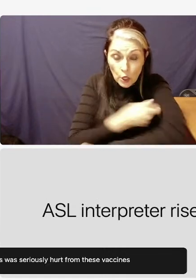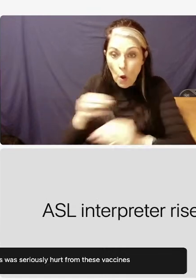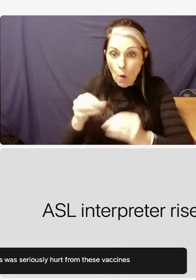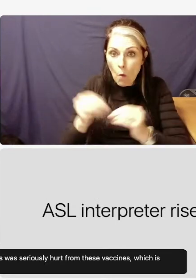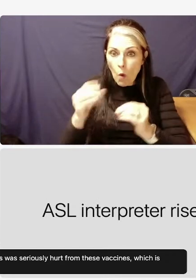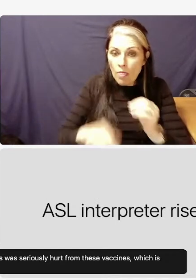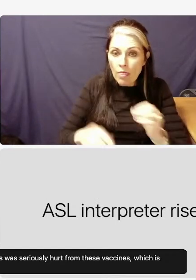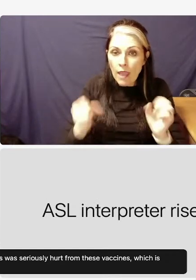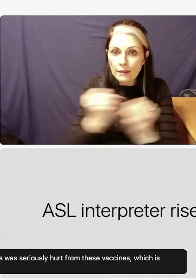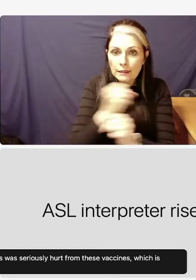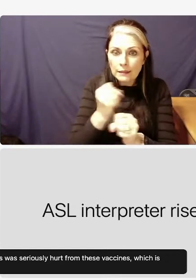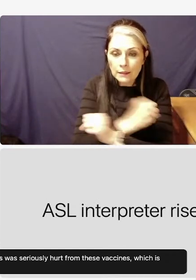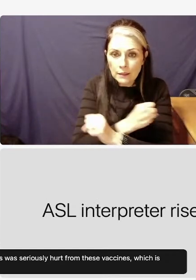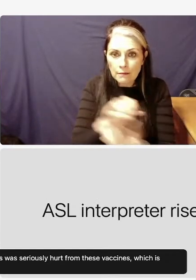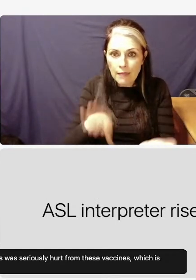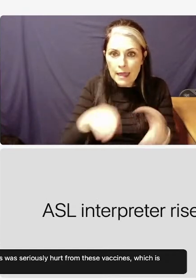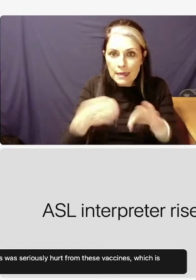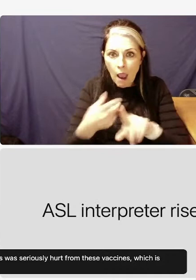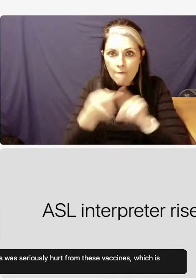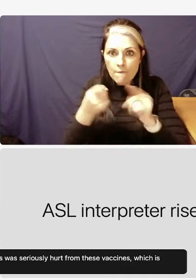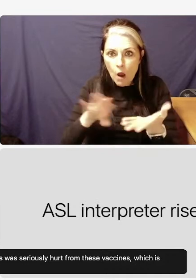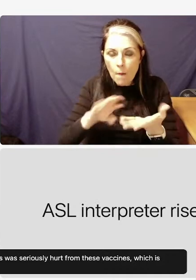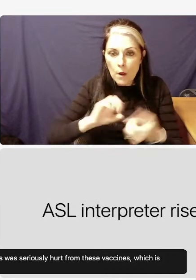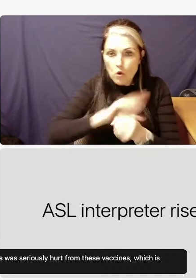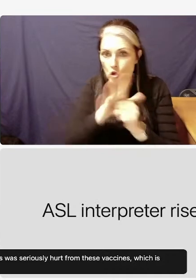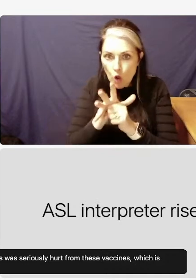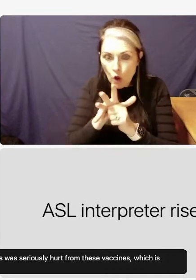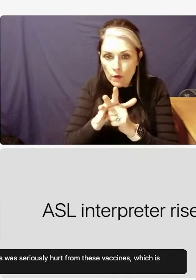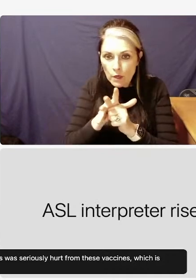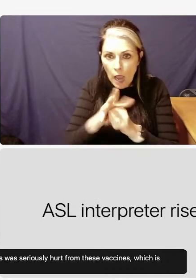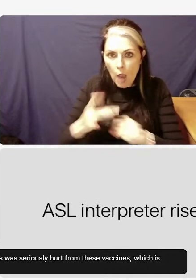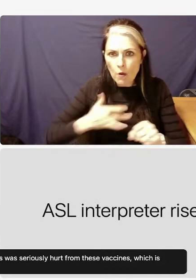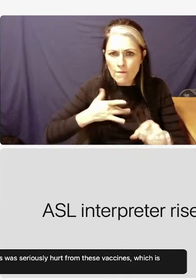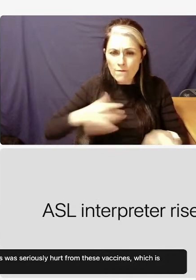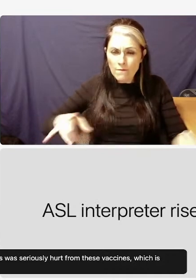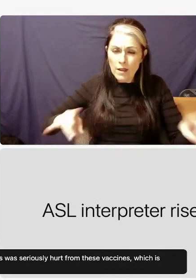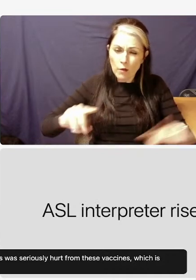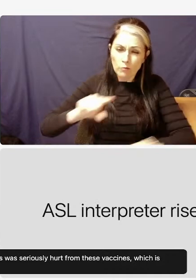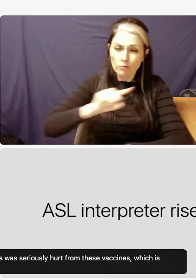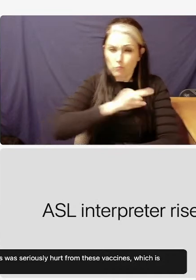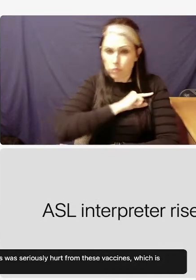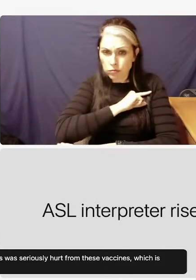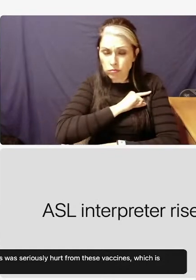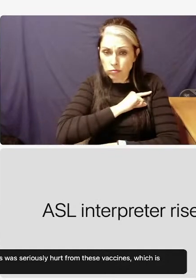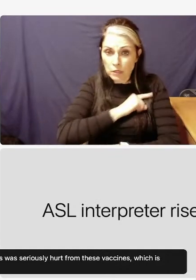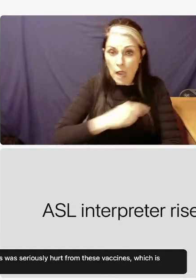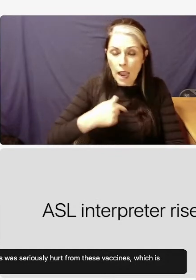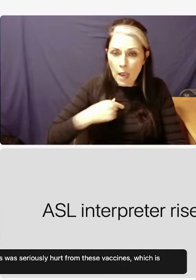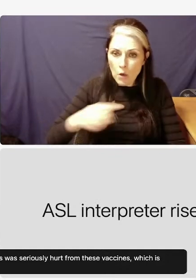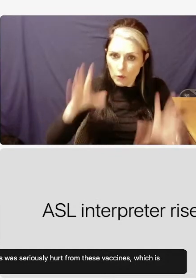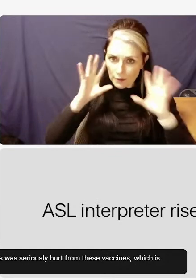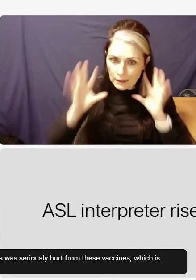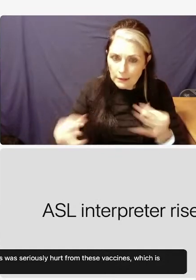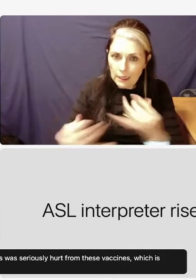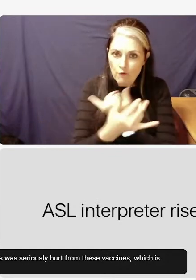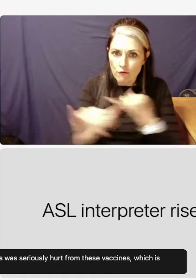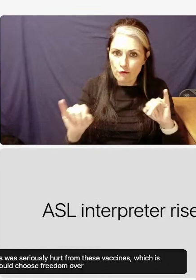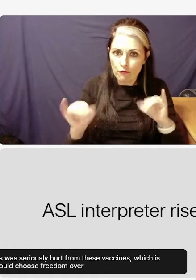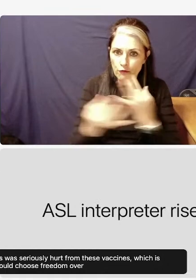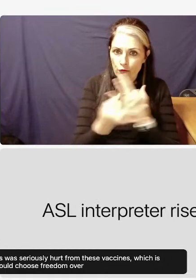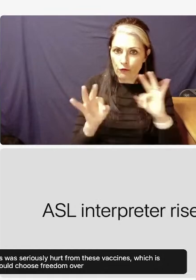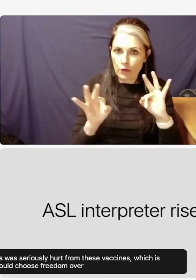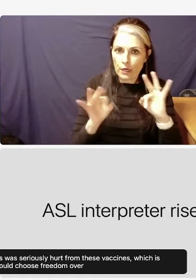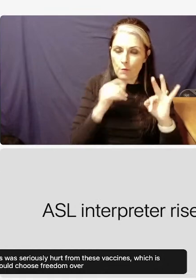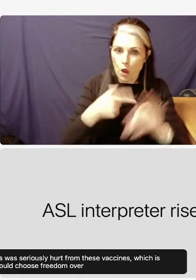statistically die from covid i would feel terribly guilty that's why i would choose freedom over mandates